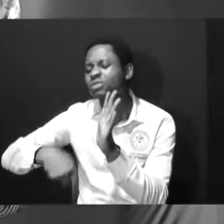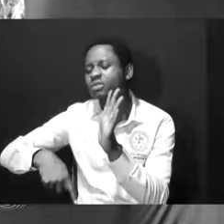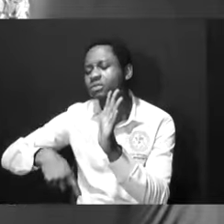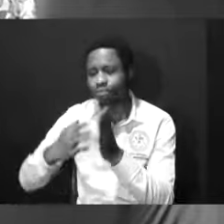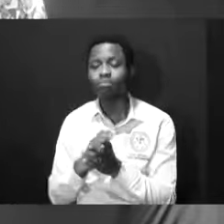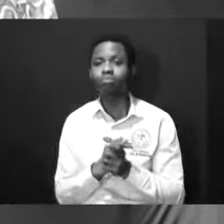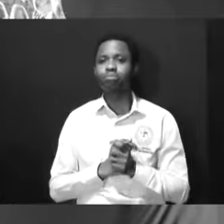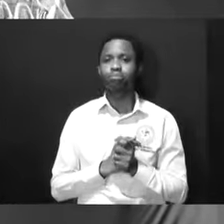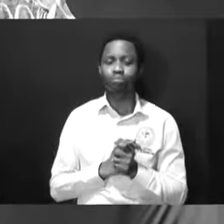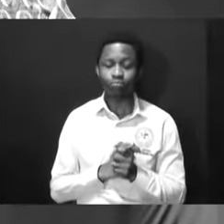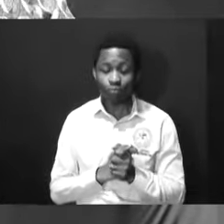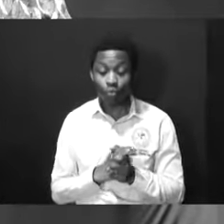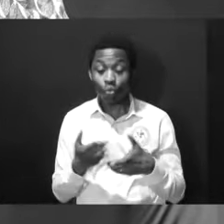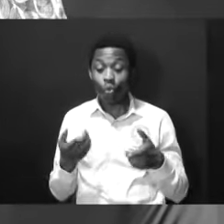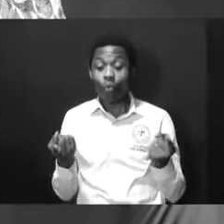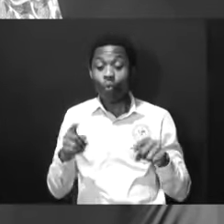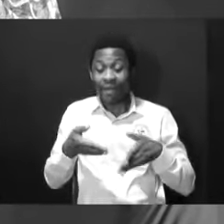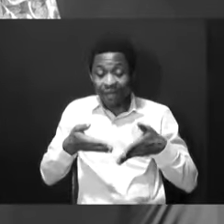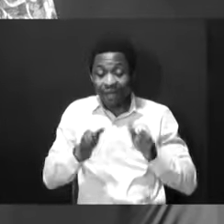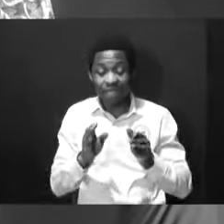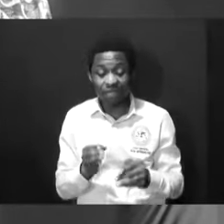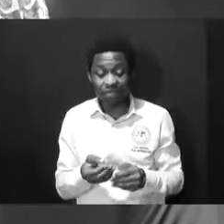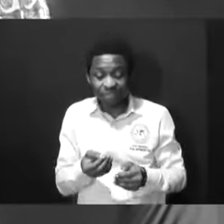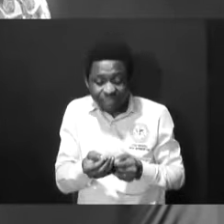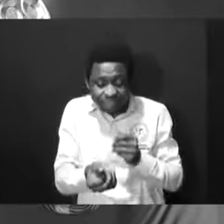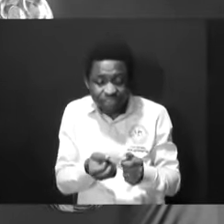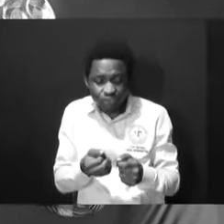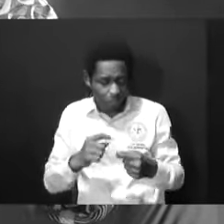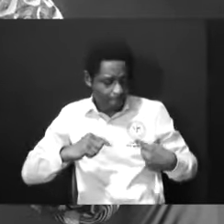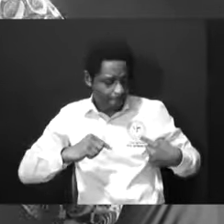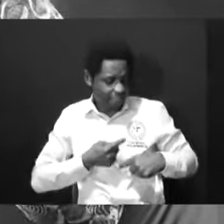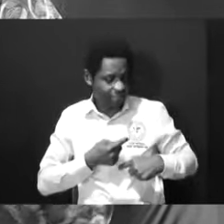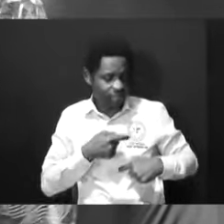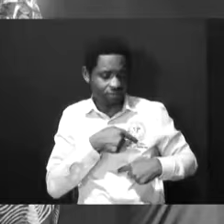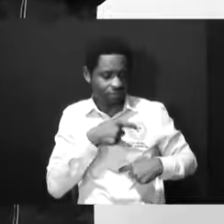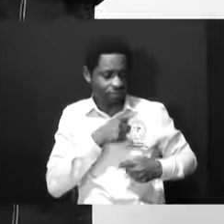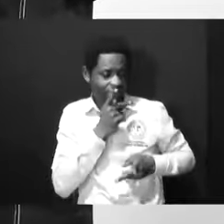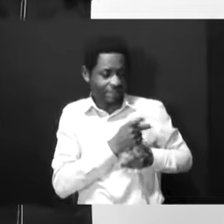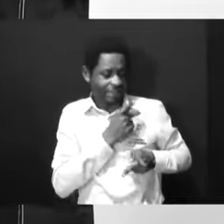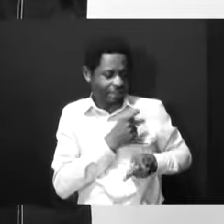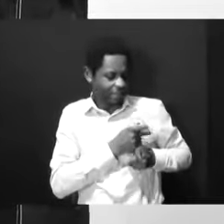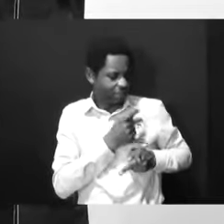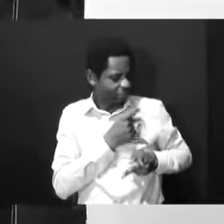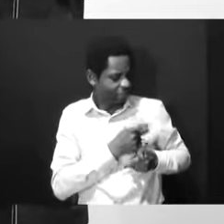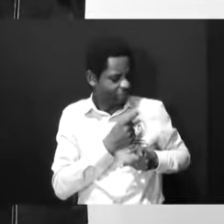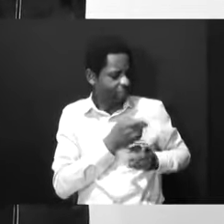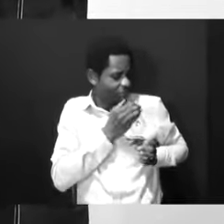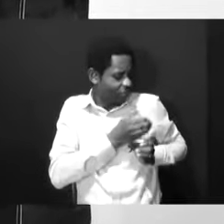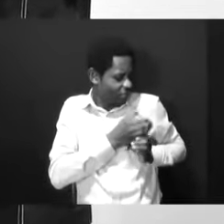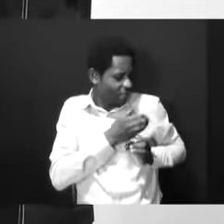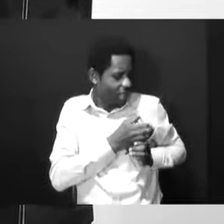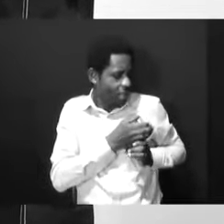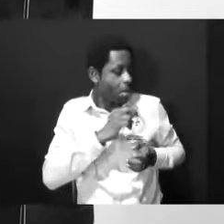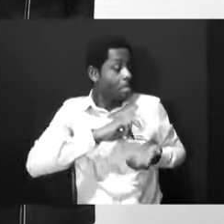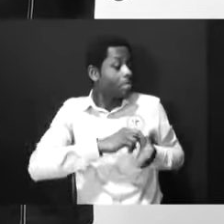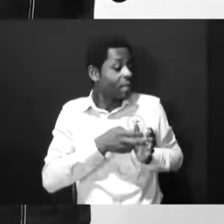When you allow seeds of resentment, if you joke with it in your heart, you'll be giving the enemy